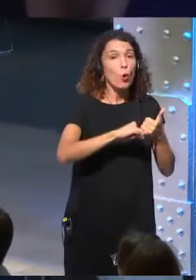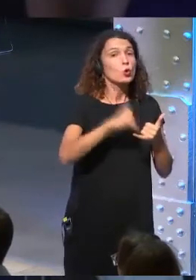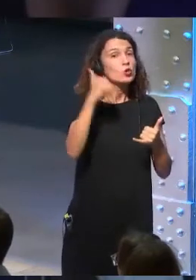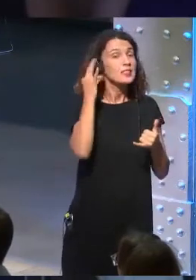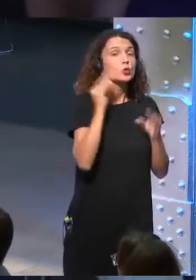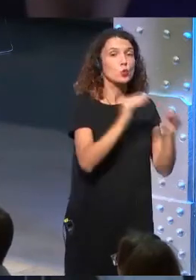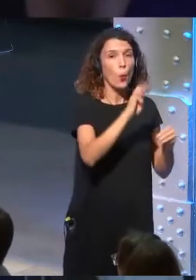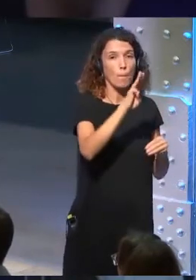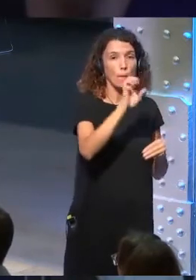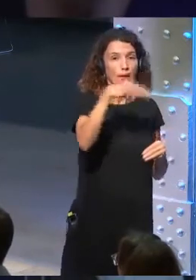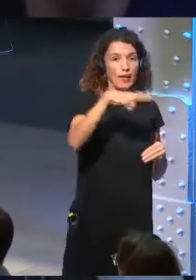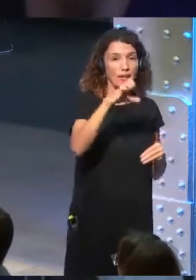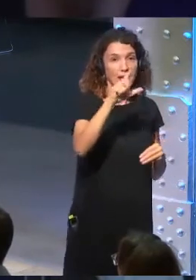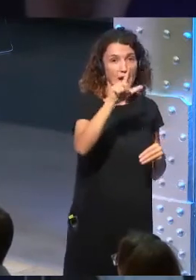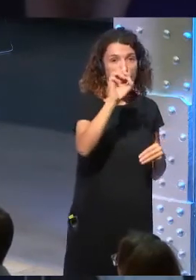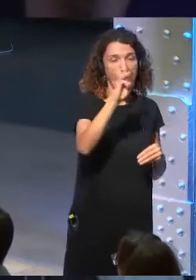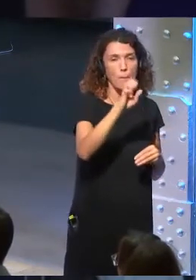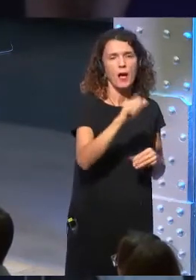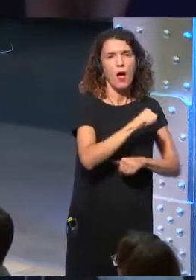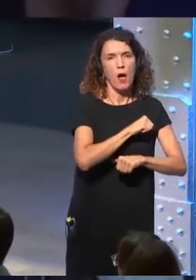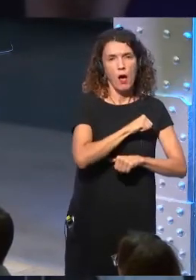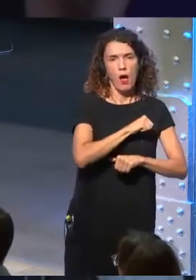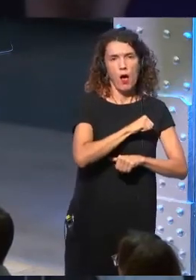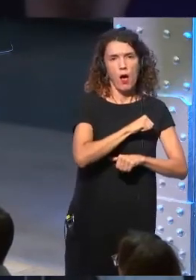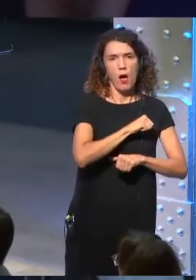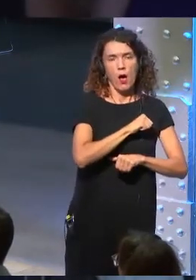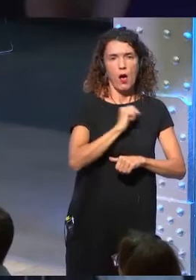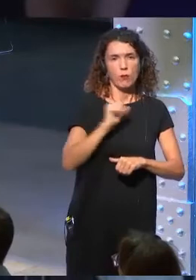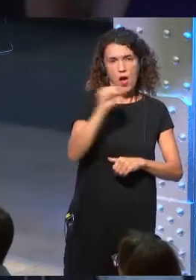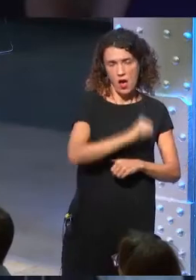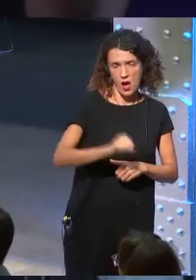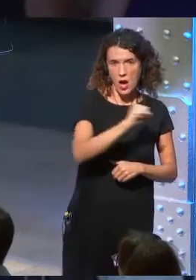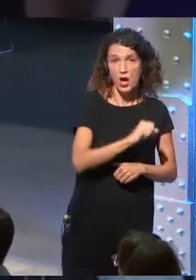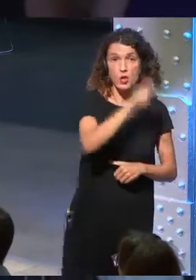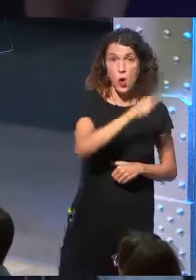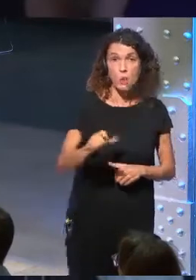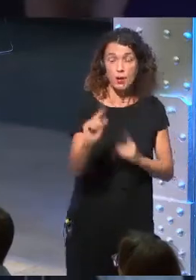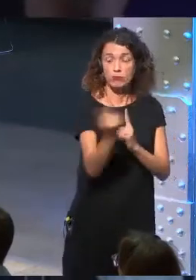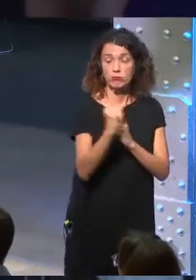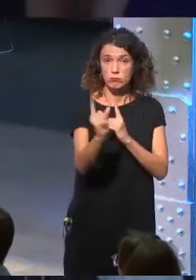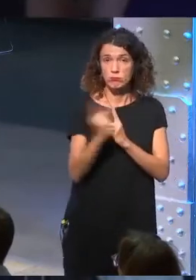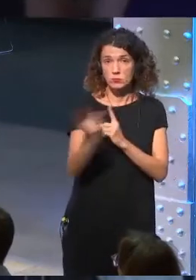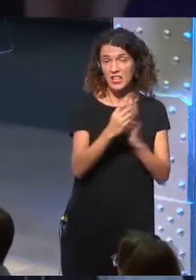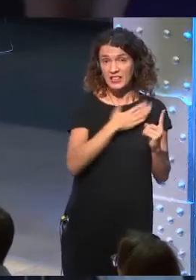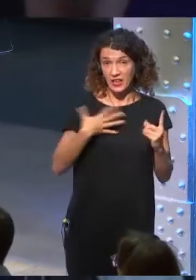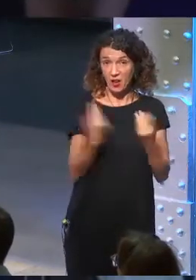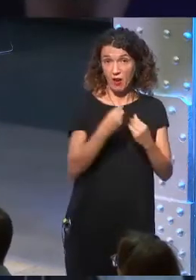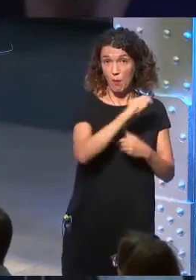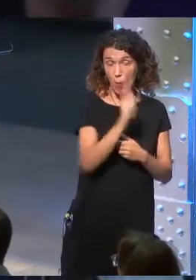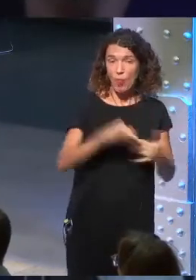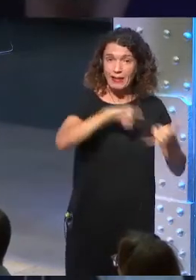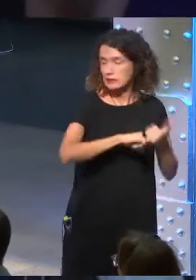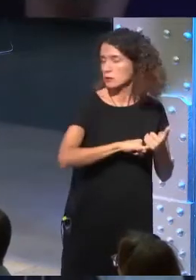him, fending off the suitors pressing to marry her. And here she